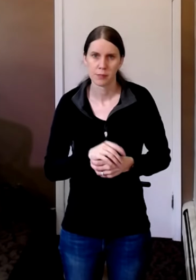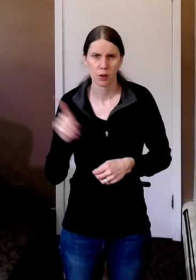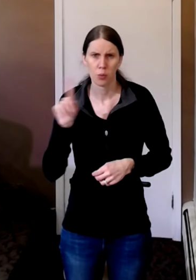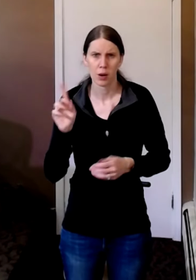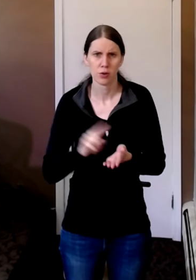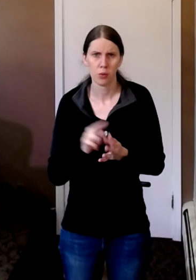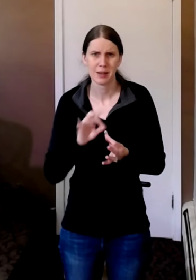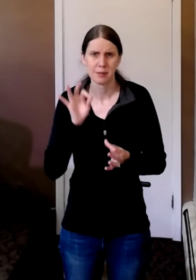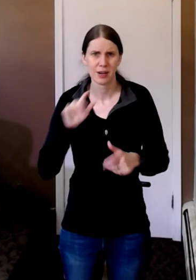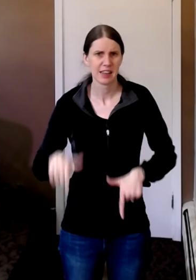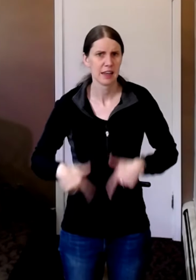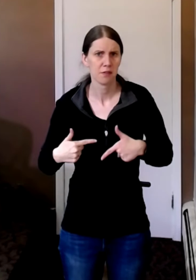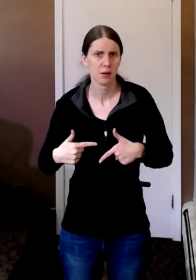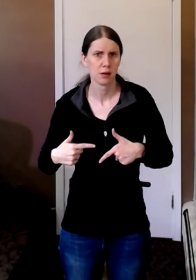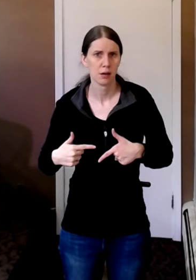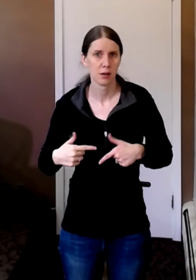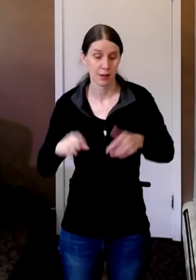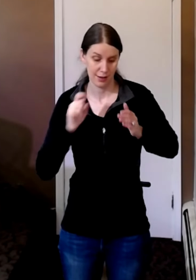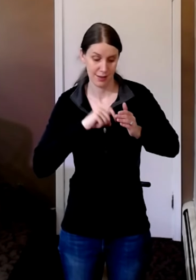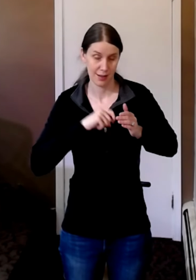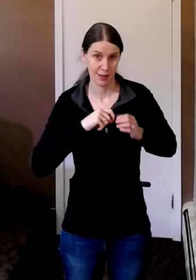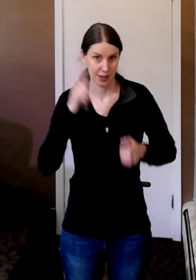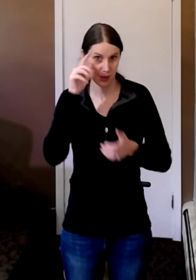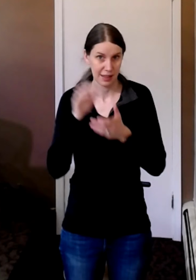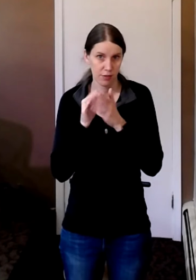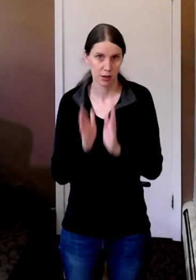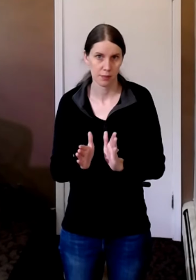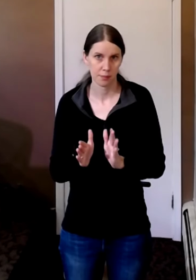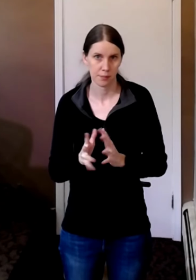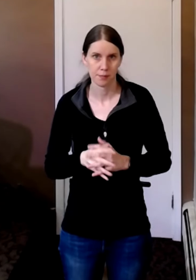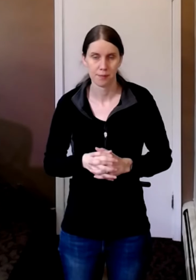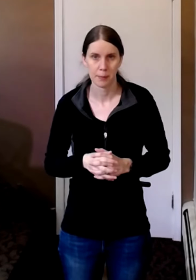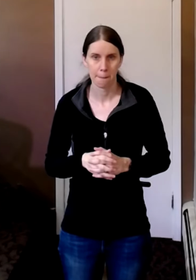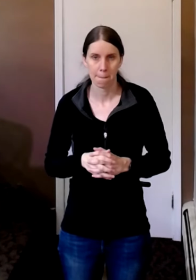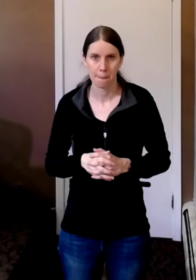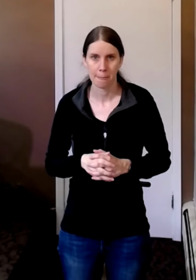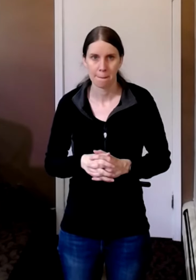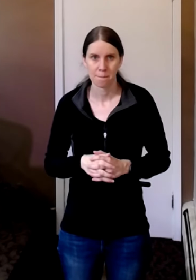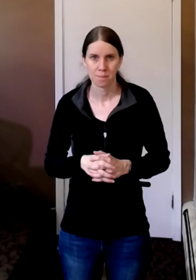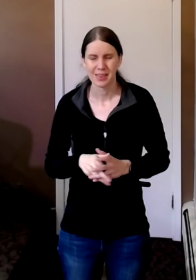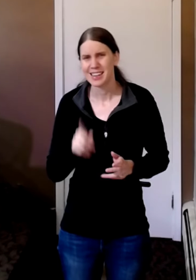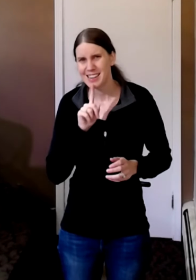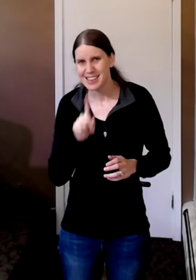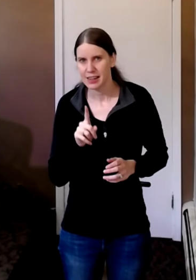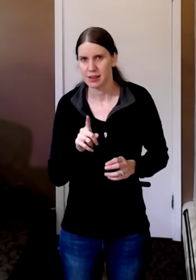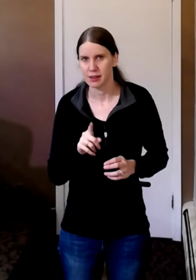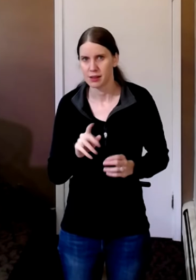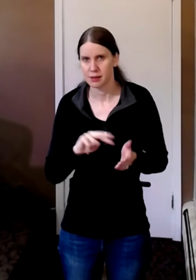does the Holy Spirit dwell? In the believer. So he's saying,